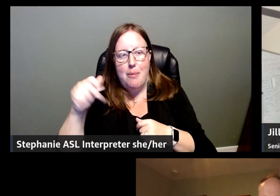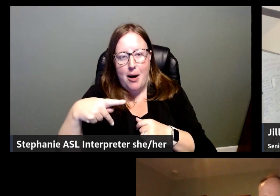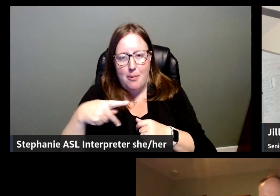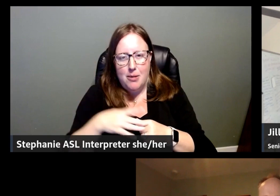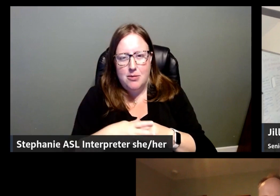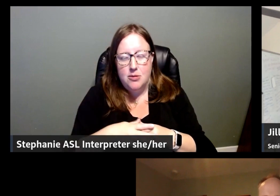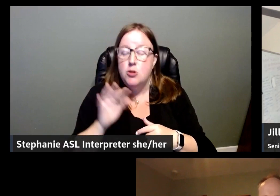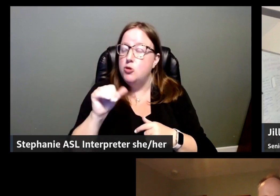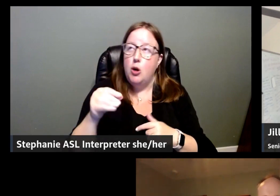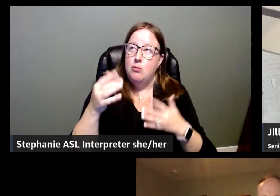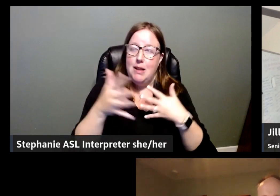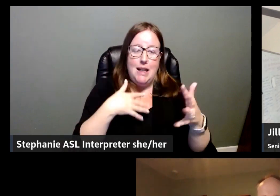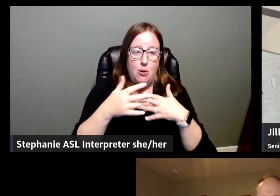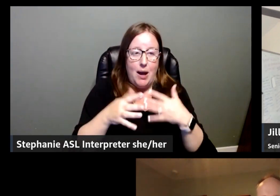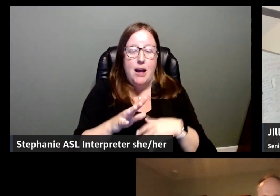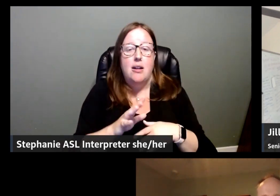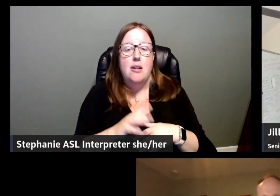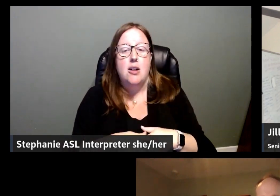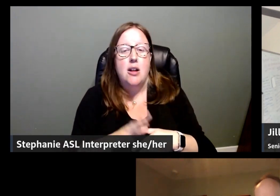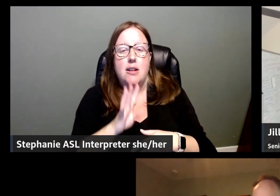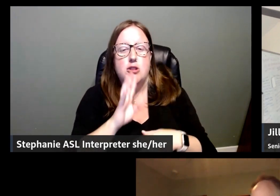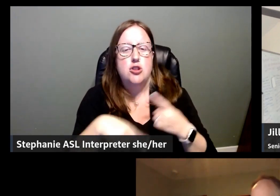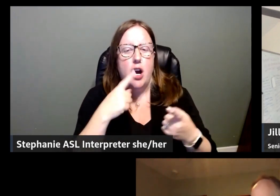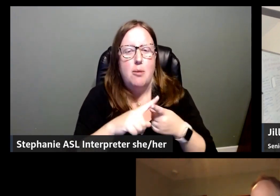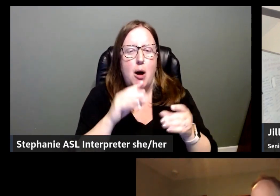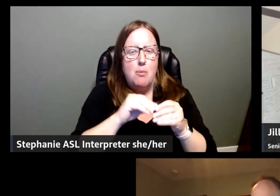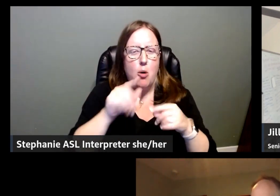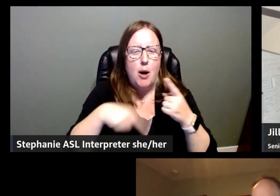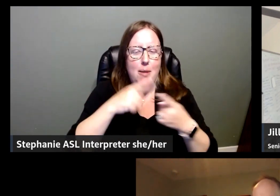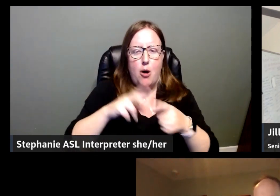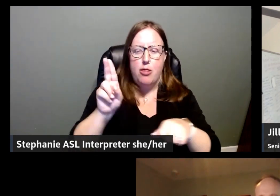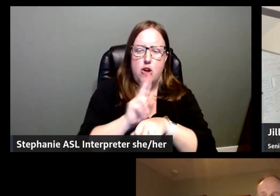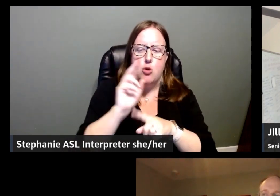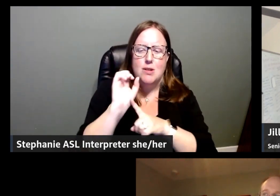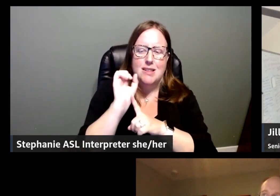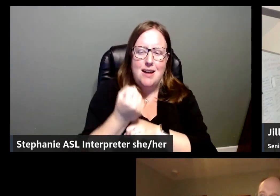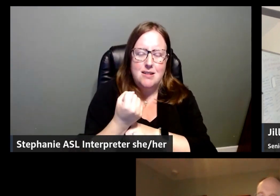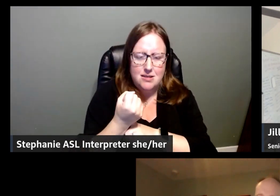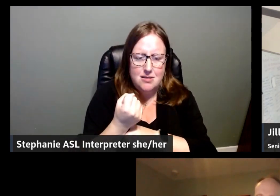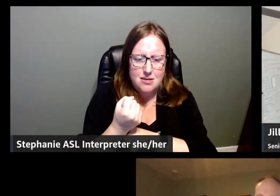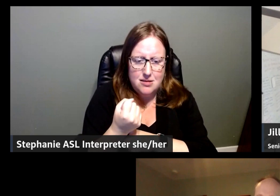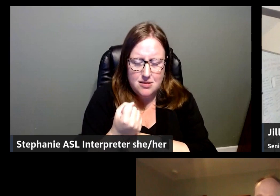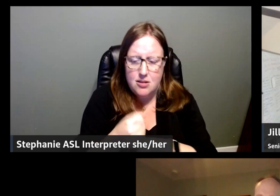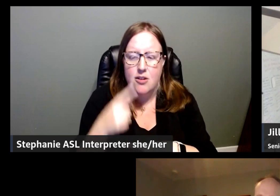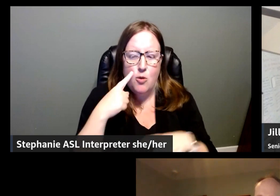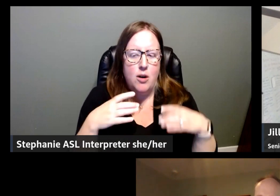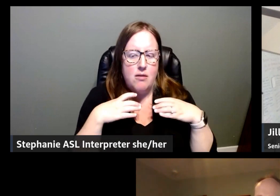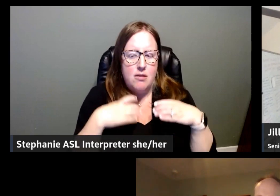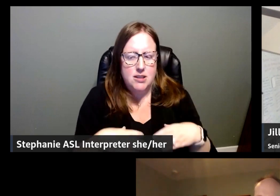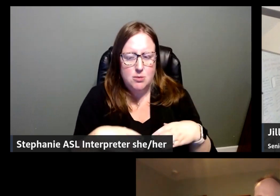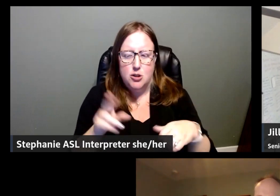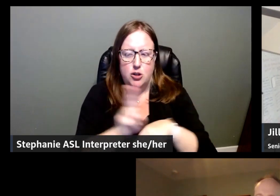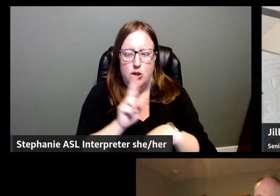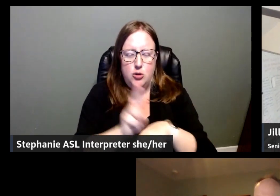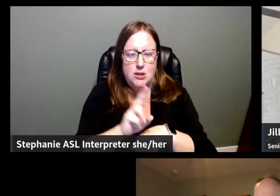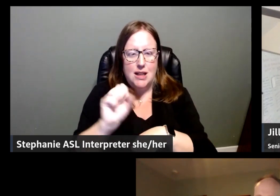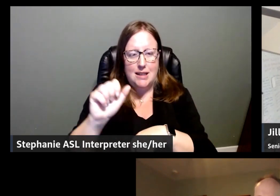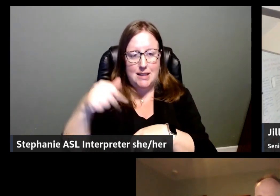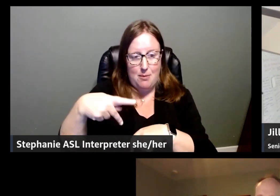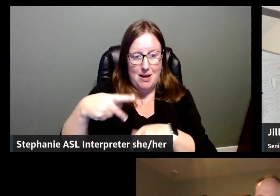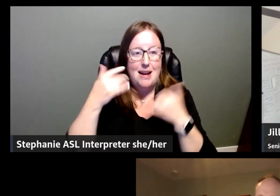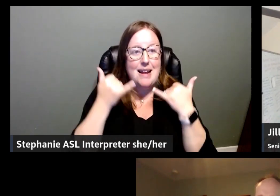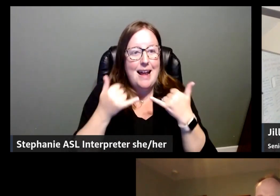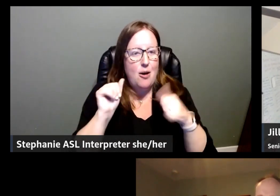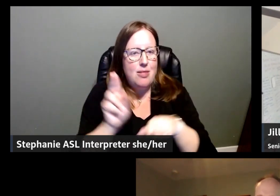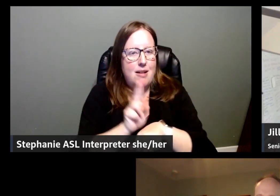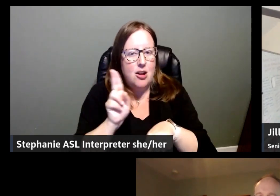said that, so let's talk really more about what are these use cases for customers that are using SAP that now they can be